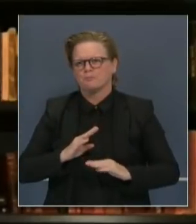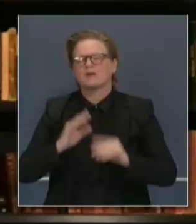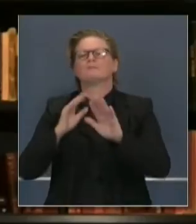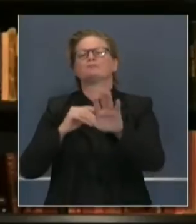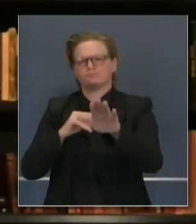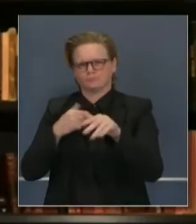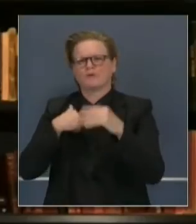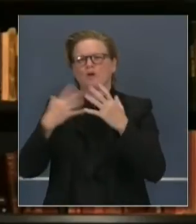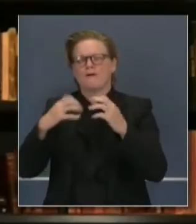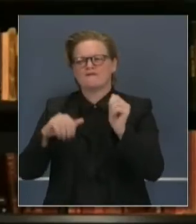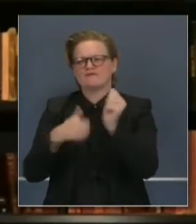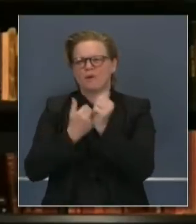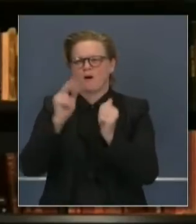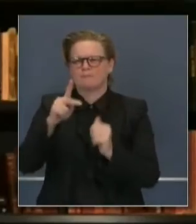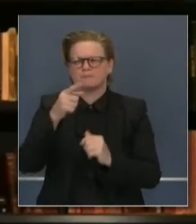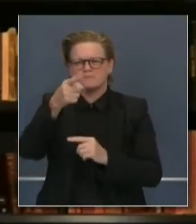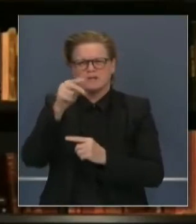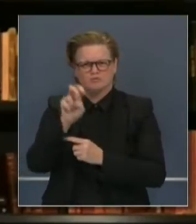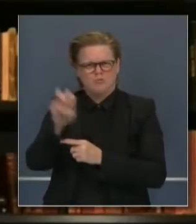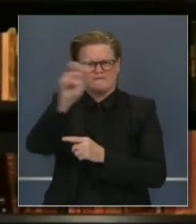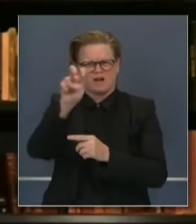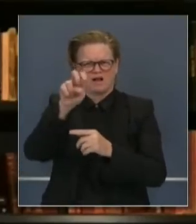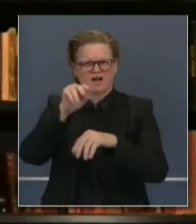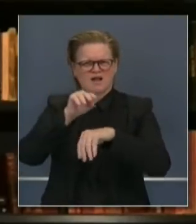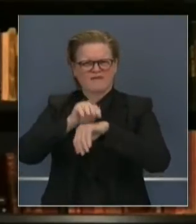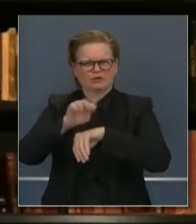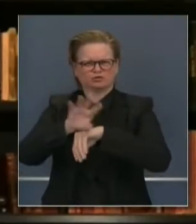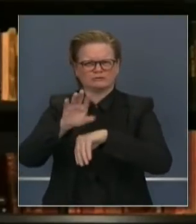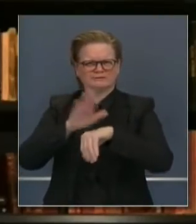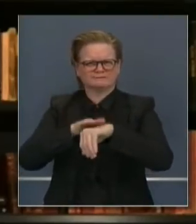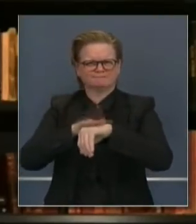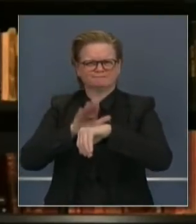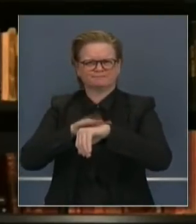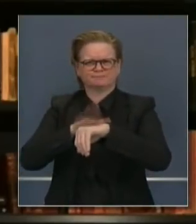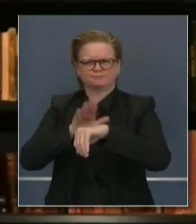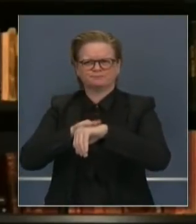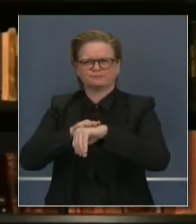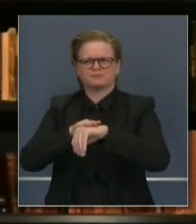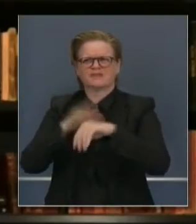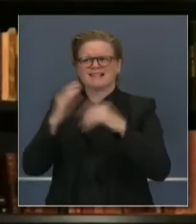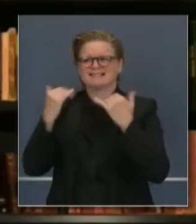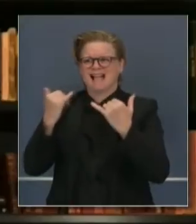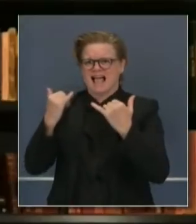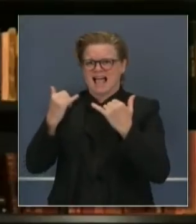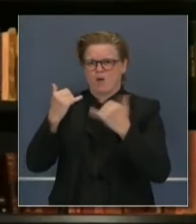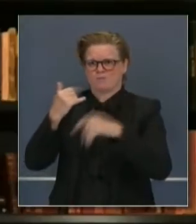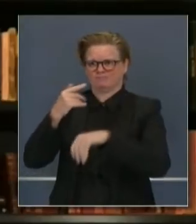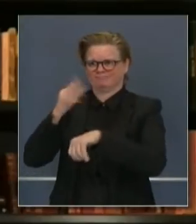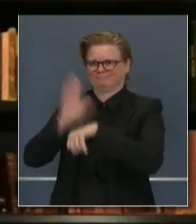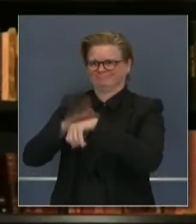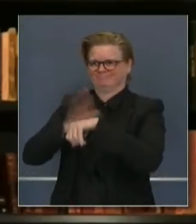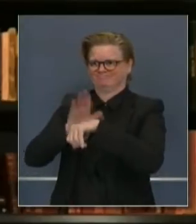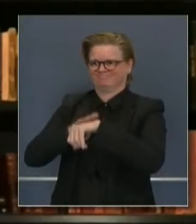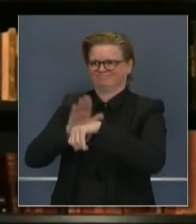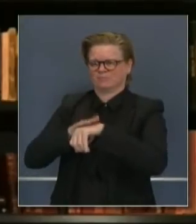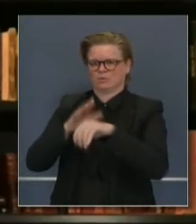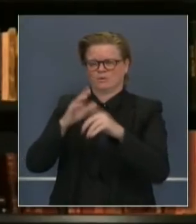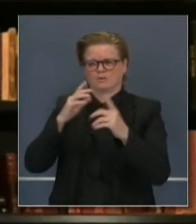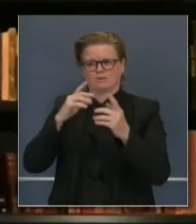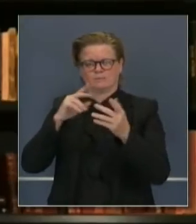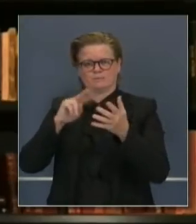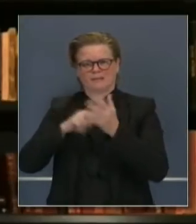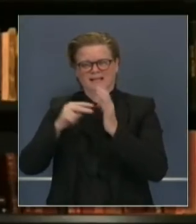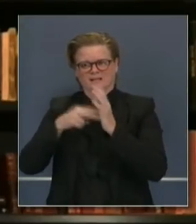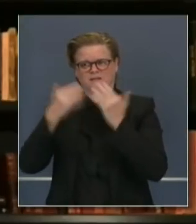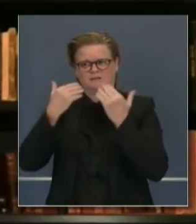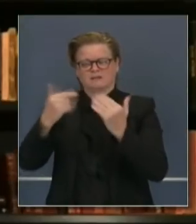about the travel advisory, which I understand is just an advisory for now, but I'm wondering if your administration is considering adding more teeth to